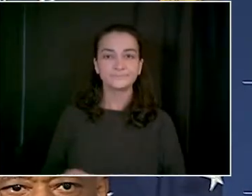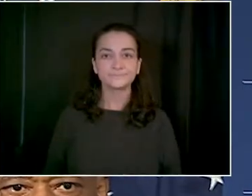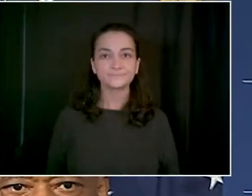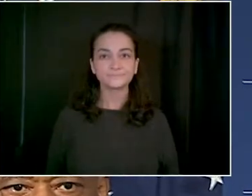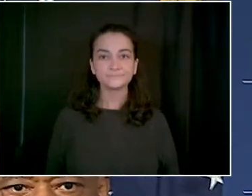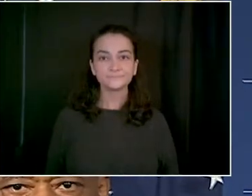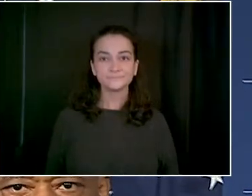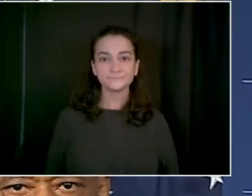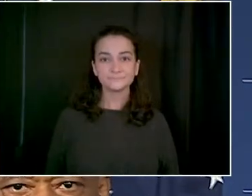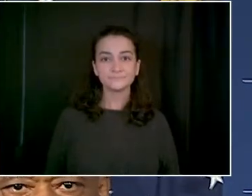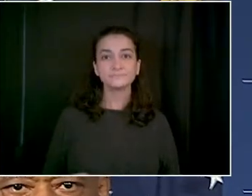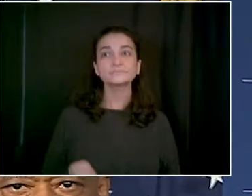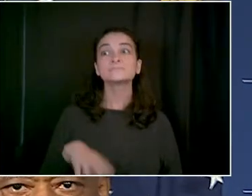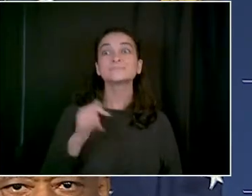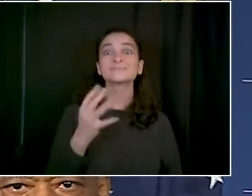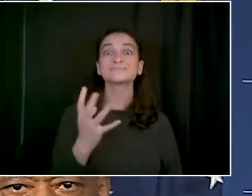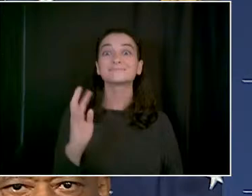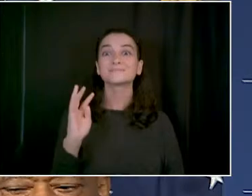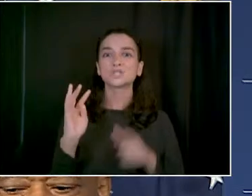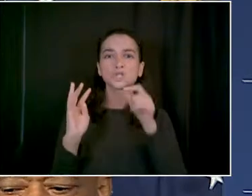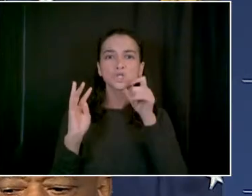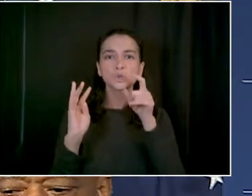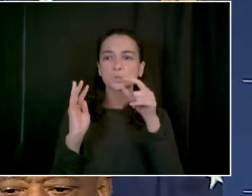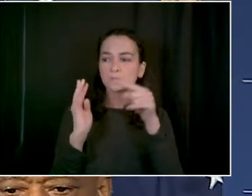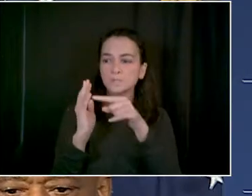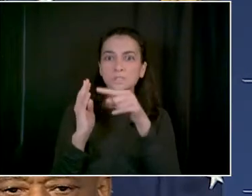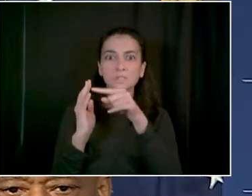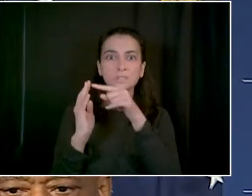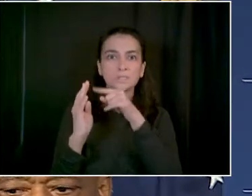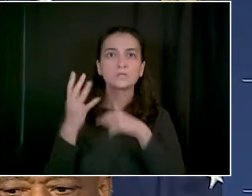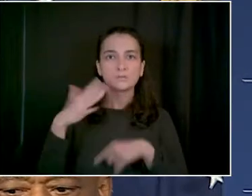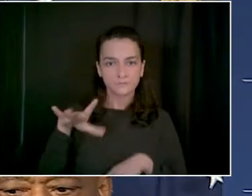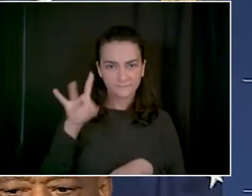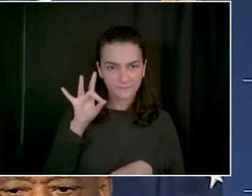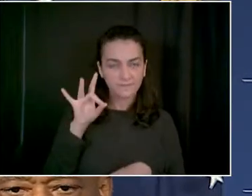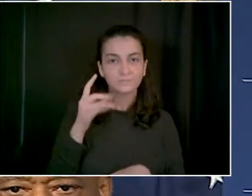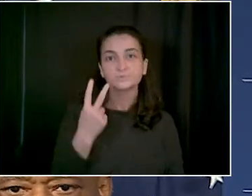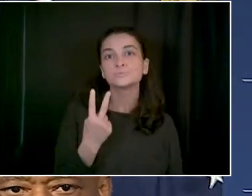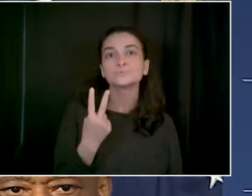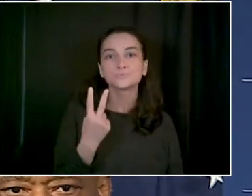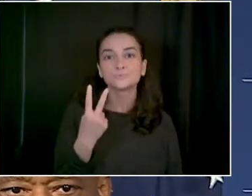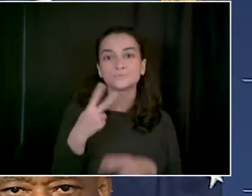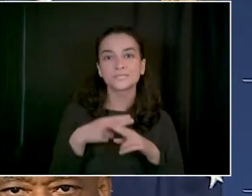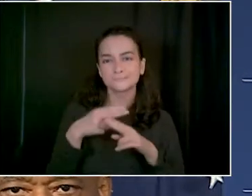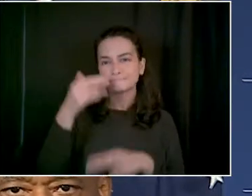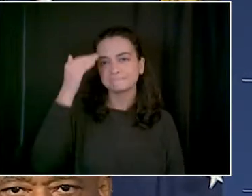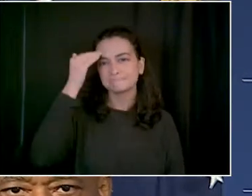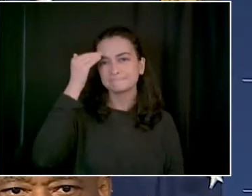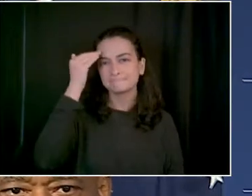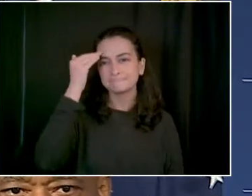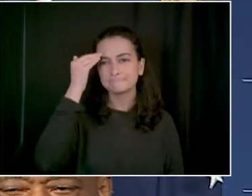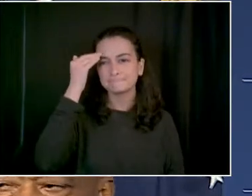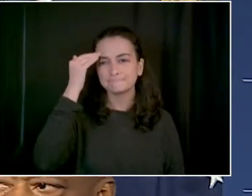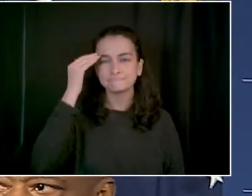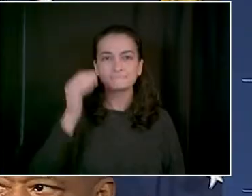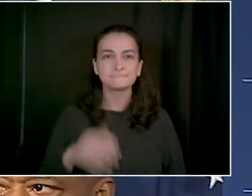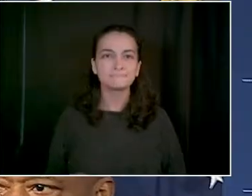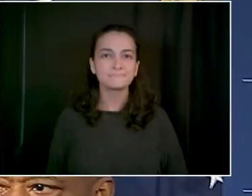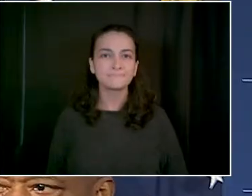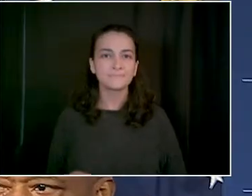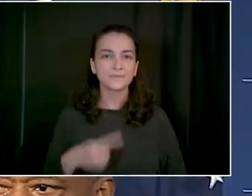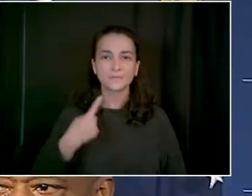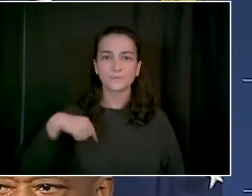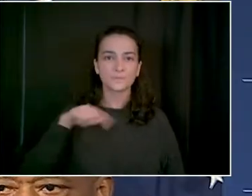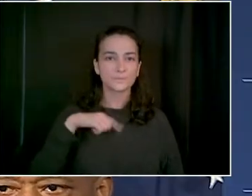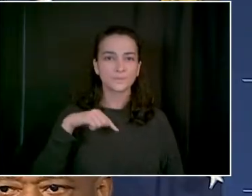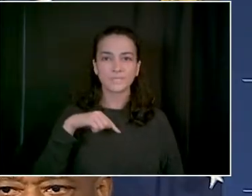quickly. This database is one of the most critical tools that we have to protect our cops and to protect our communities. It